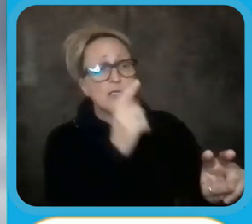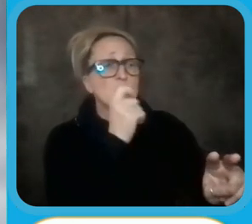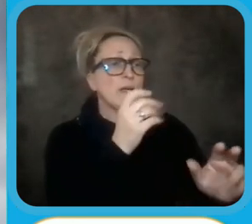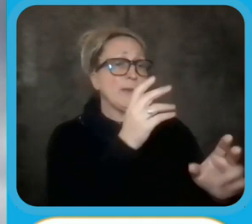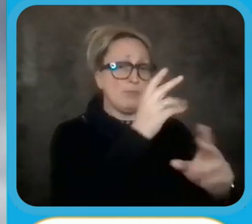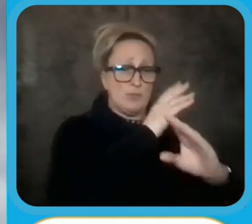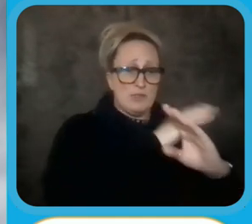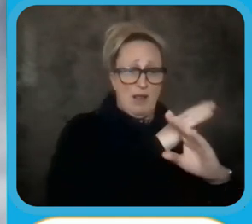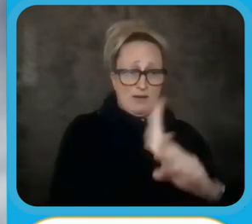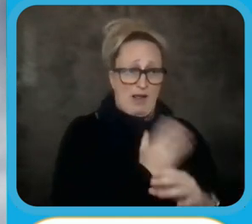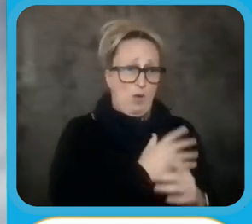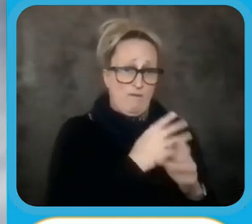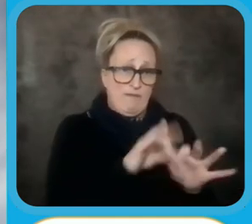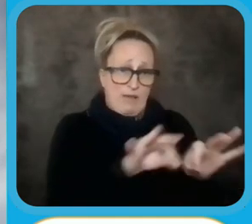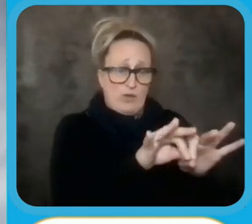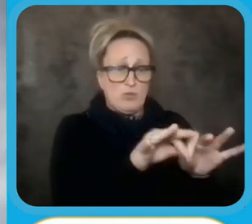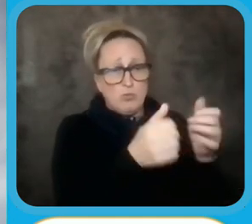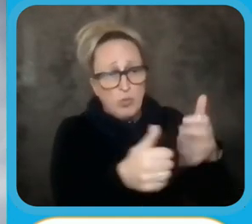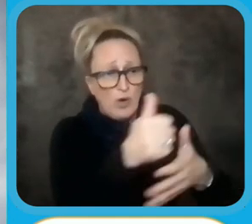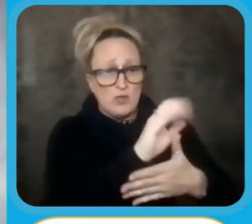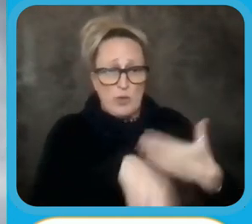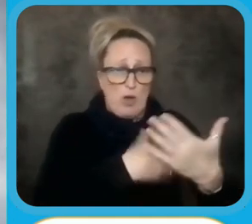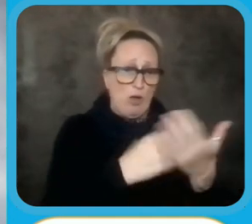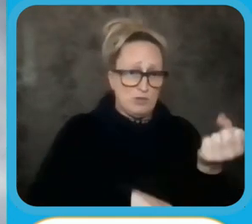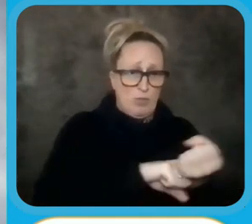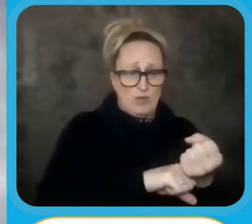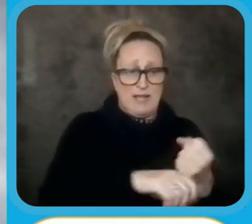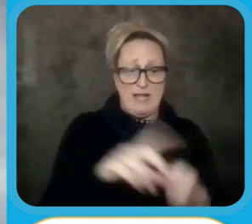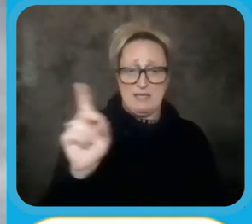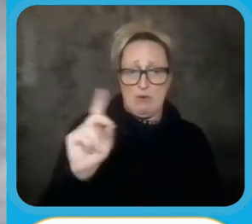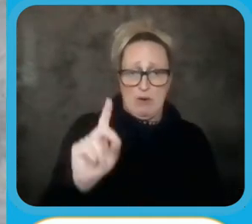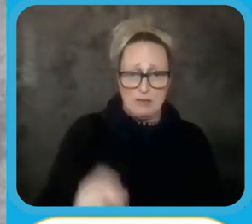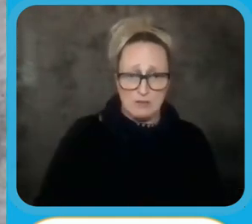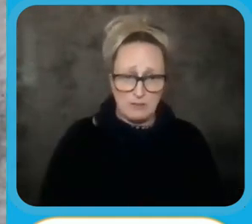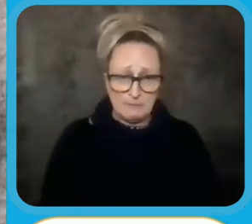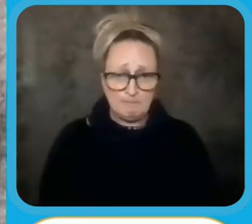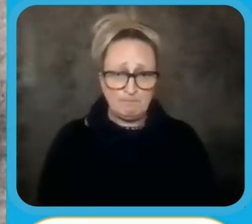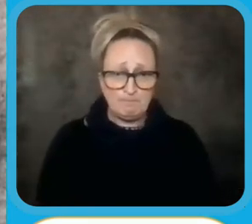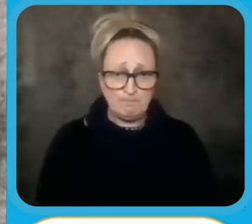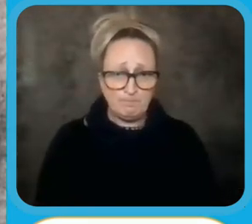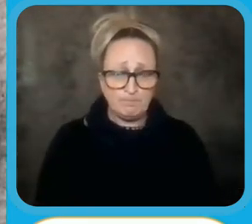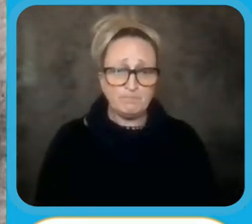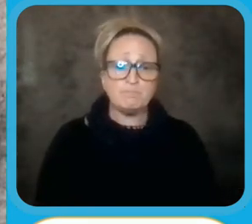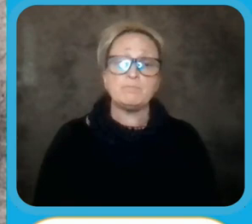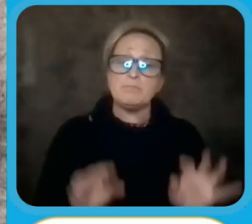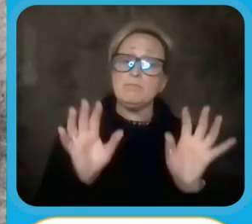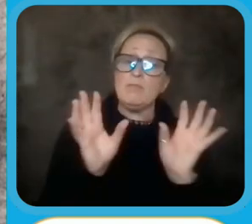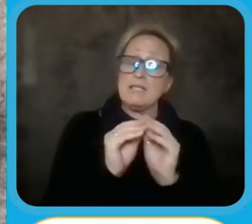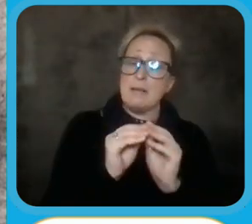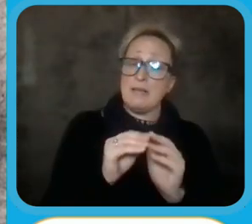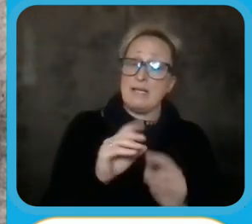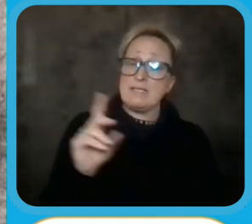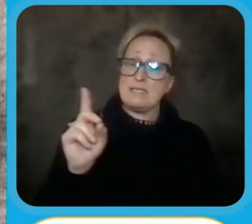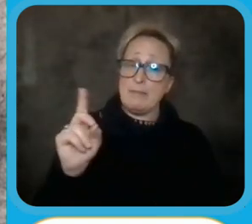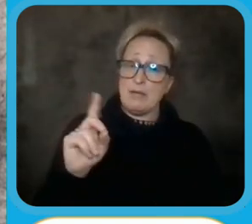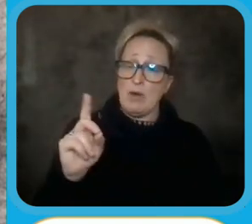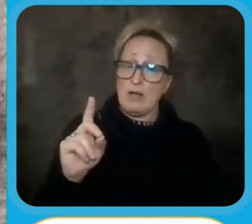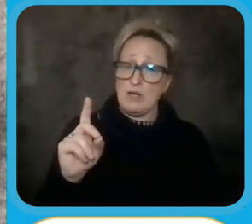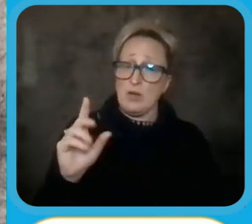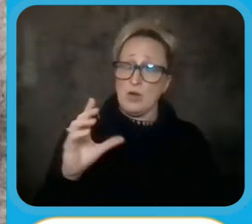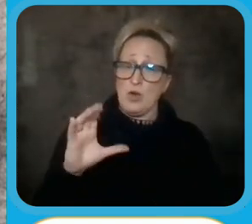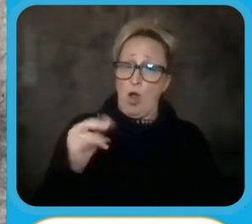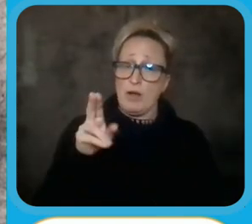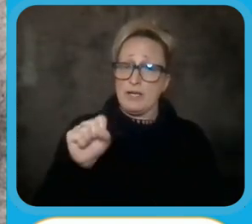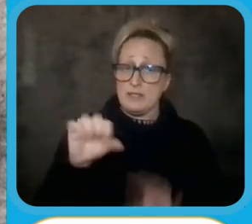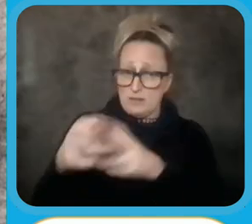the values and priorities we all support as Democrats. The Assembly Democratic Caucus and I look